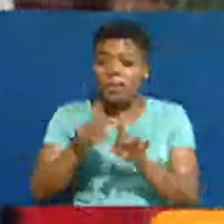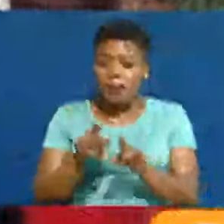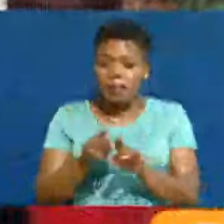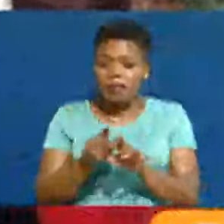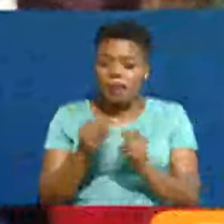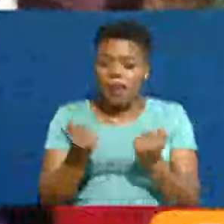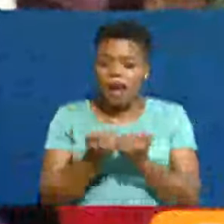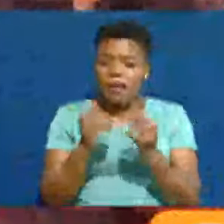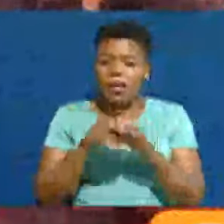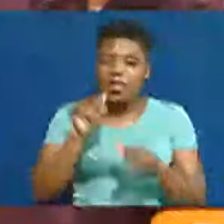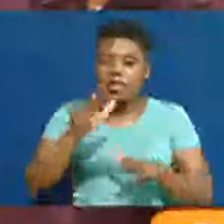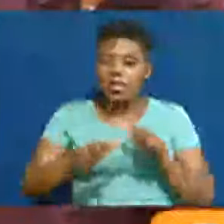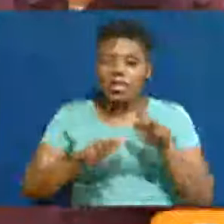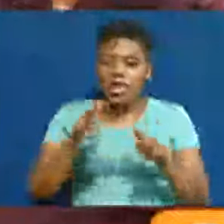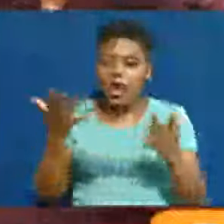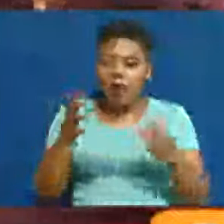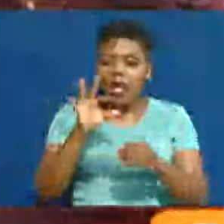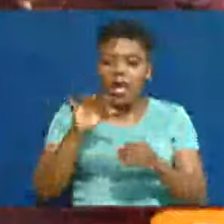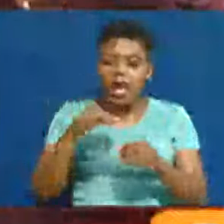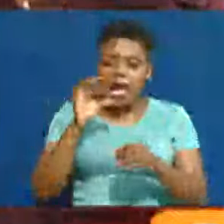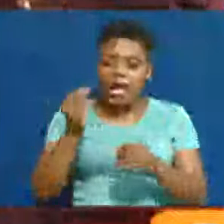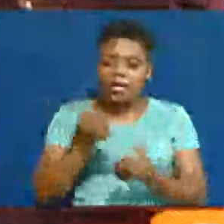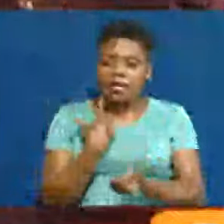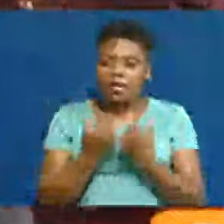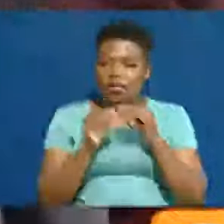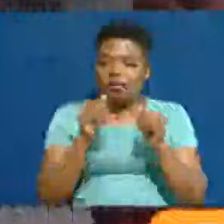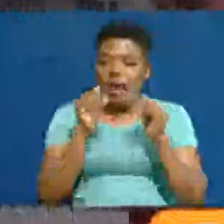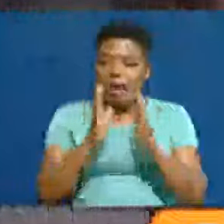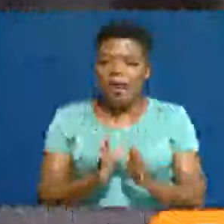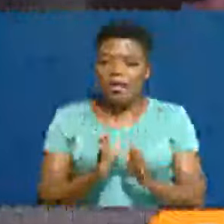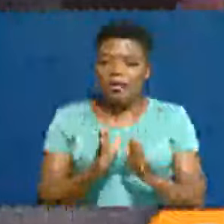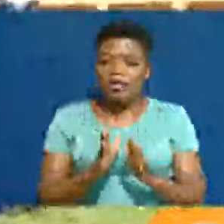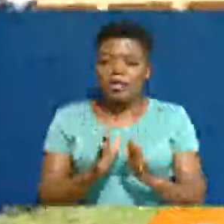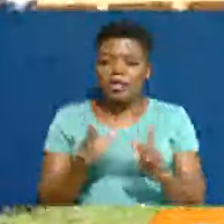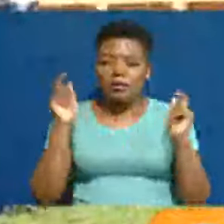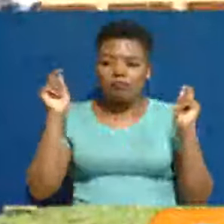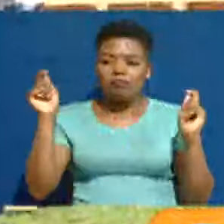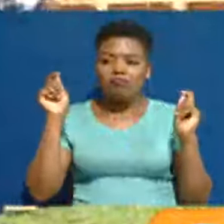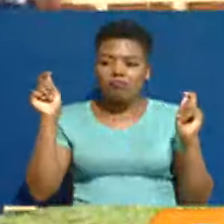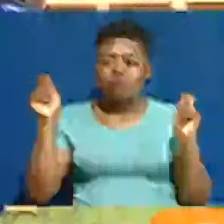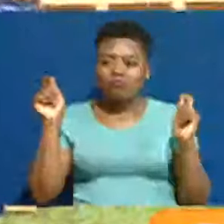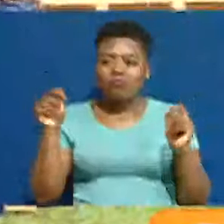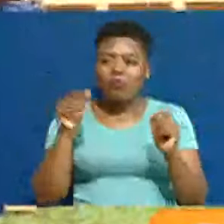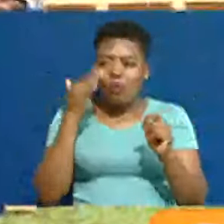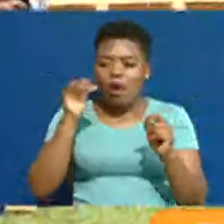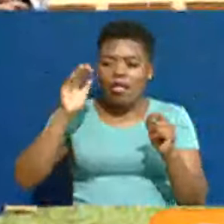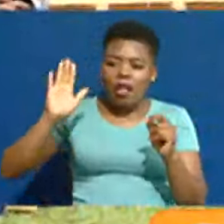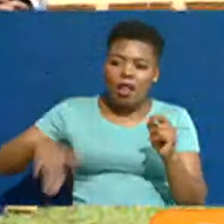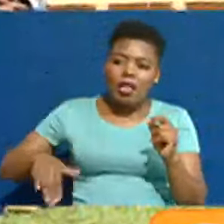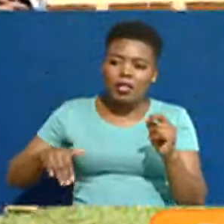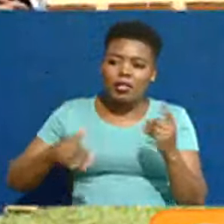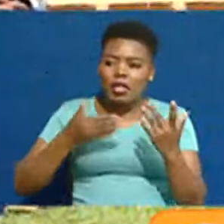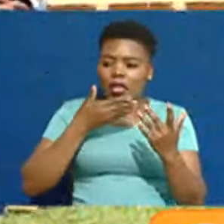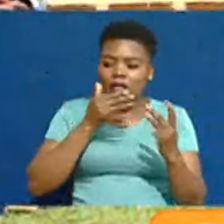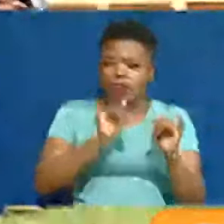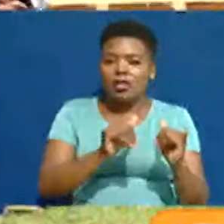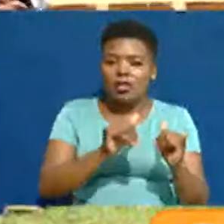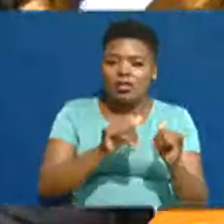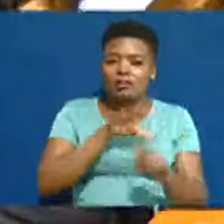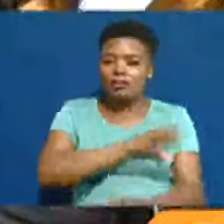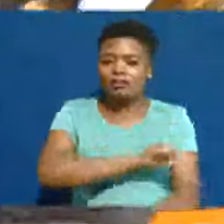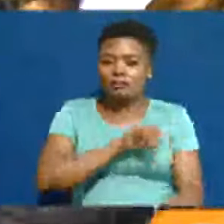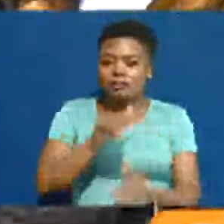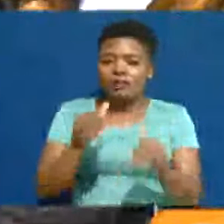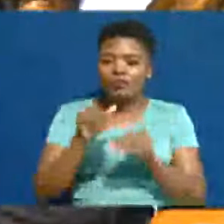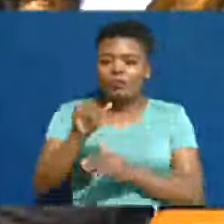in Kirinyaga, where tea farmers protested the delays and remained at polling centers awaiting